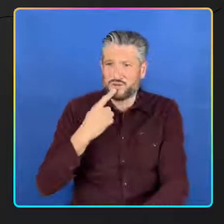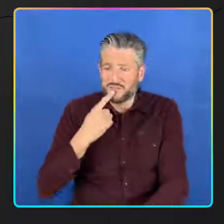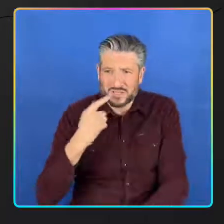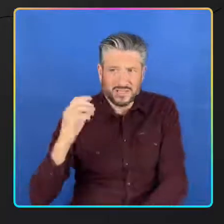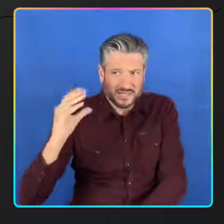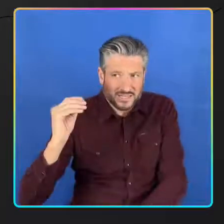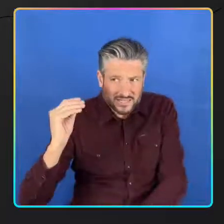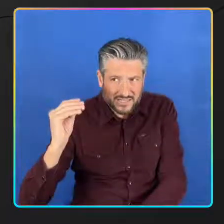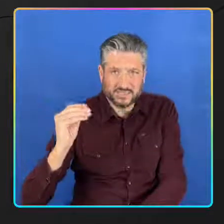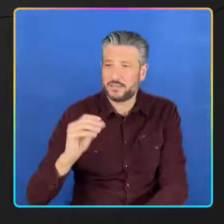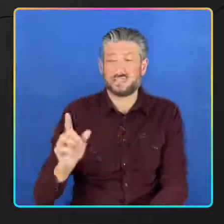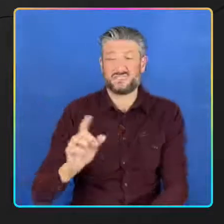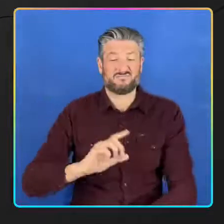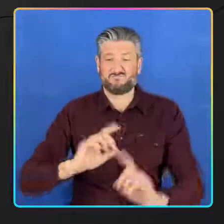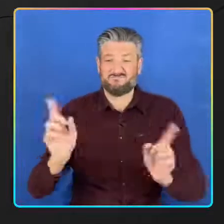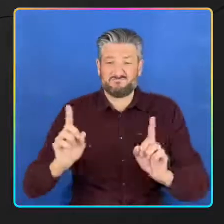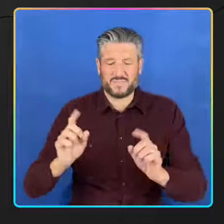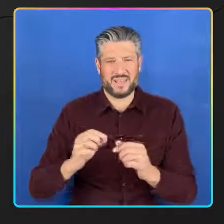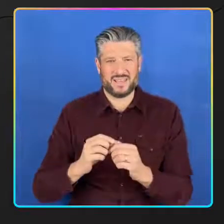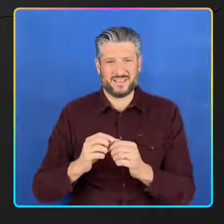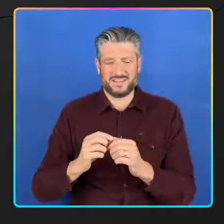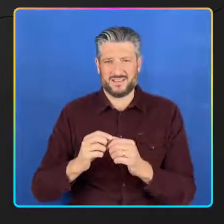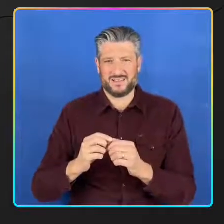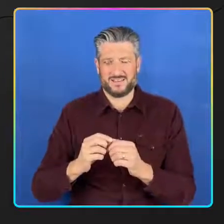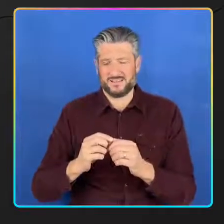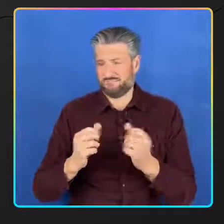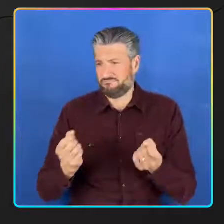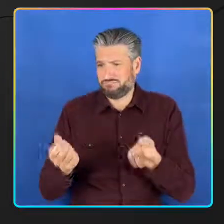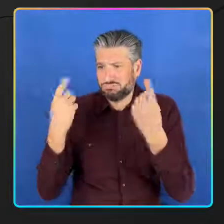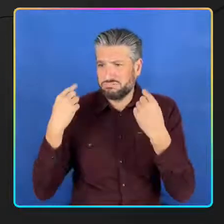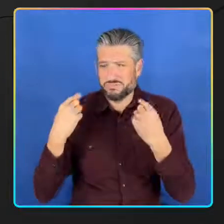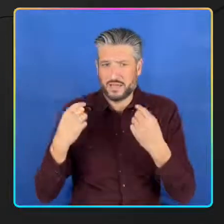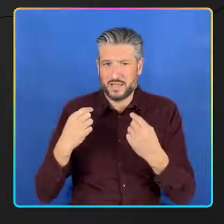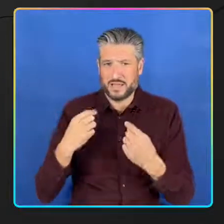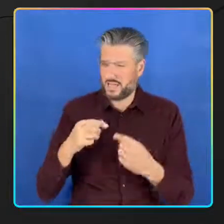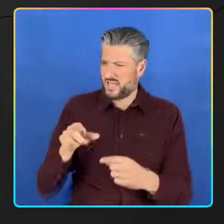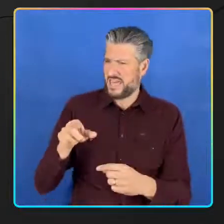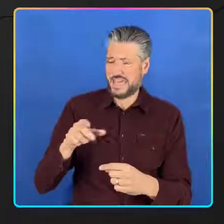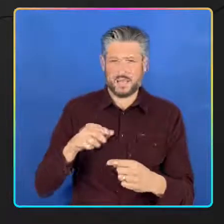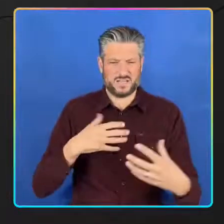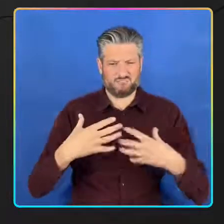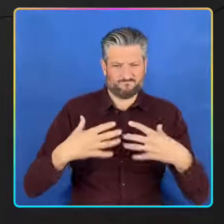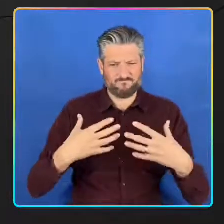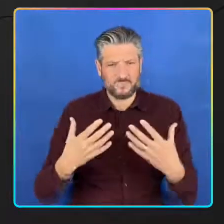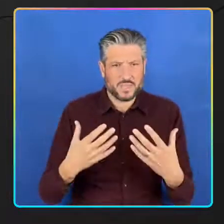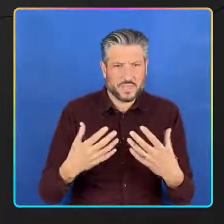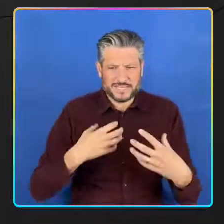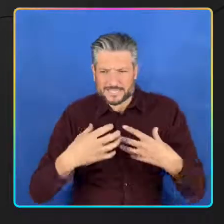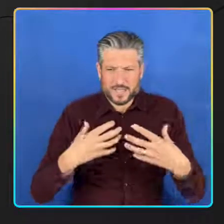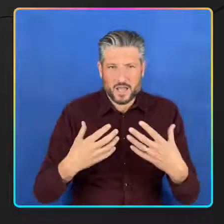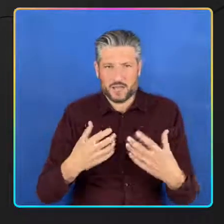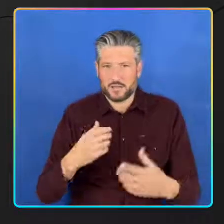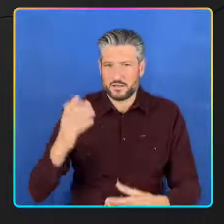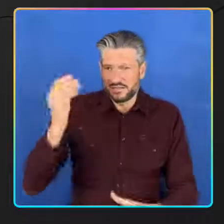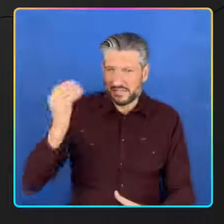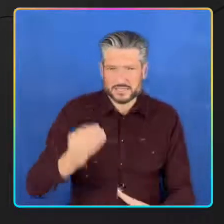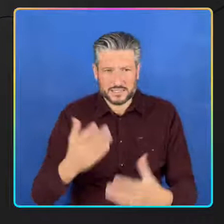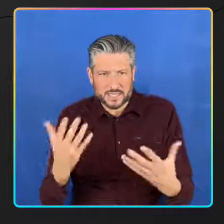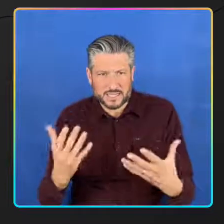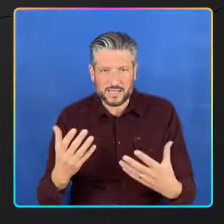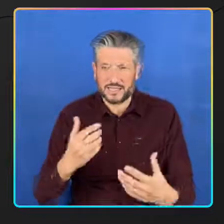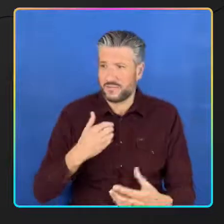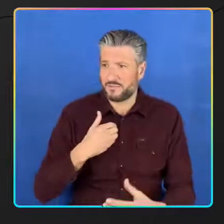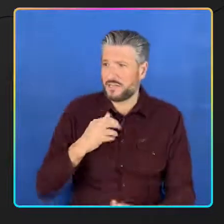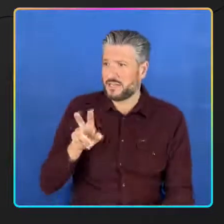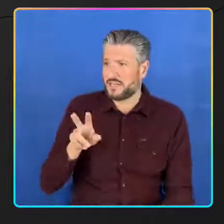understand. And it seemed important. Like he was kind of like annoyed. Like he wanted telling me these things. Look, no. Like he would just say. I'm like, oh,